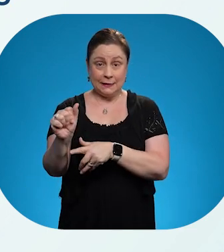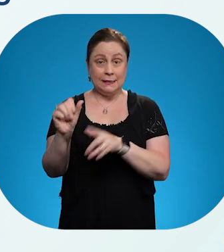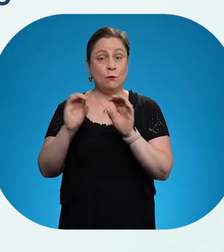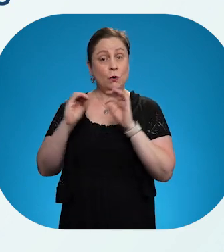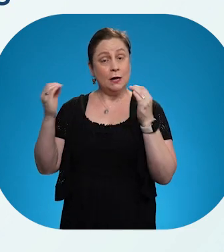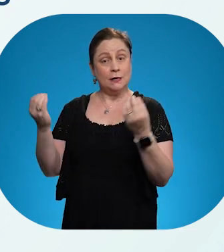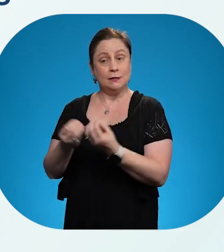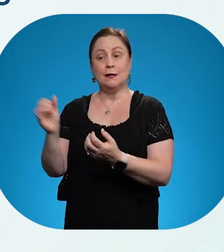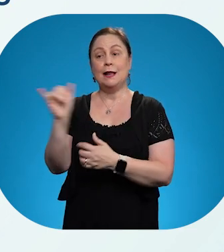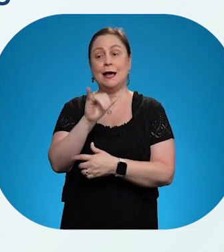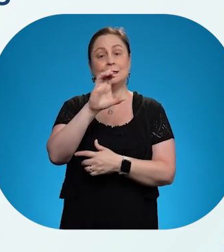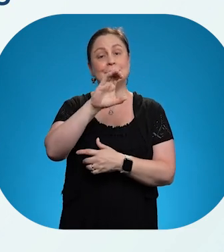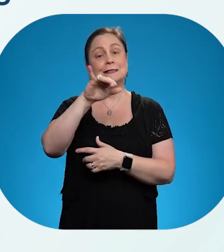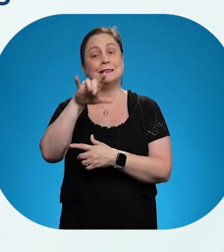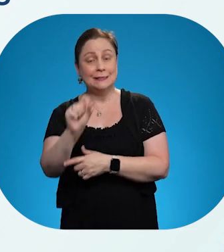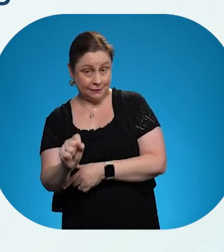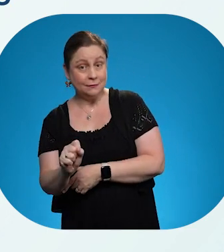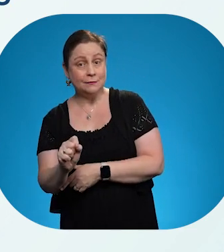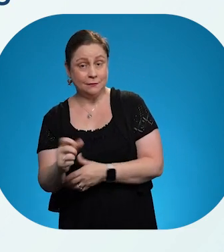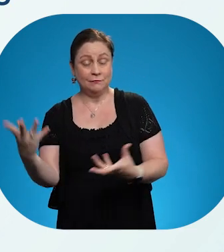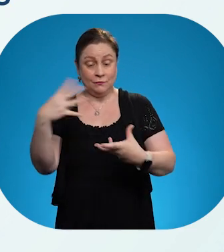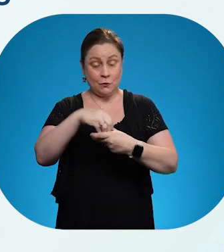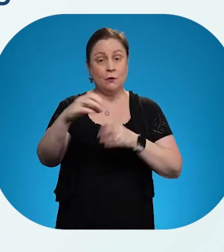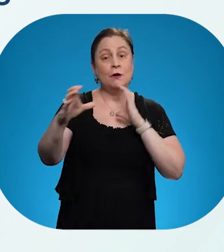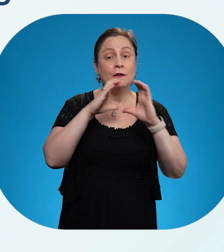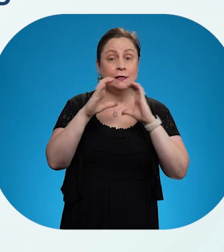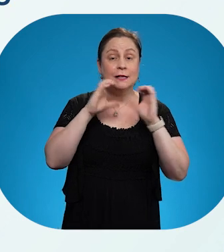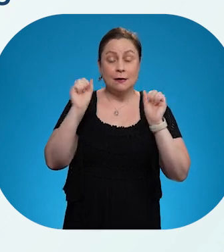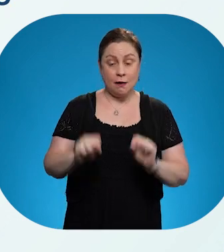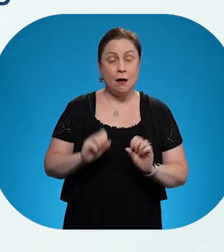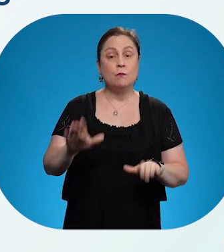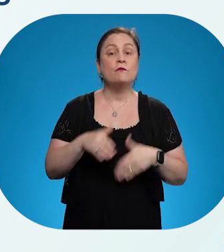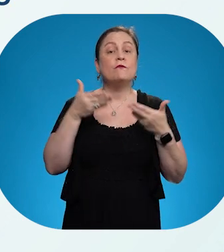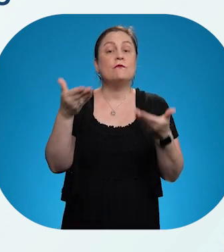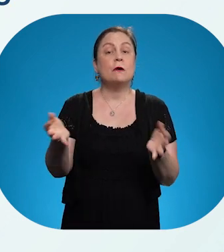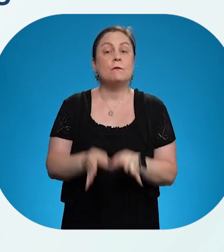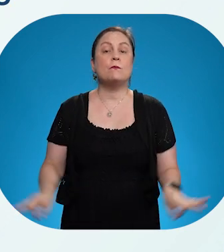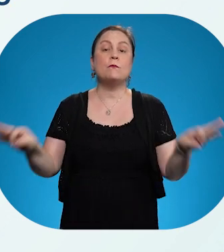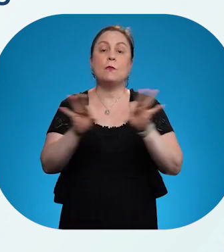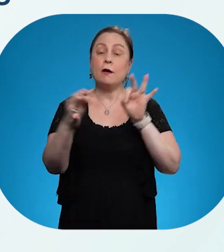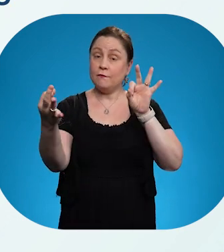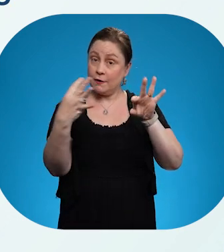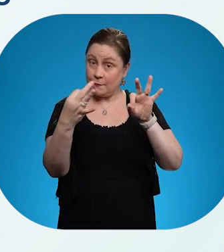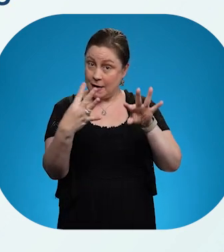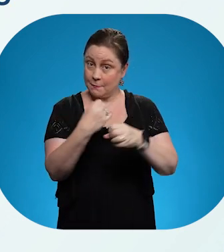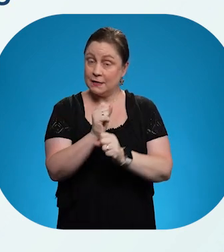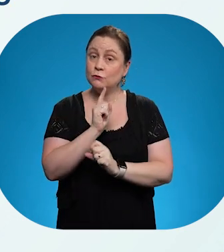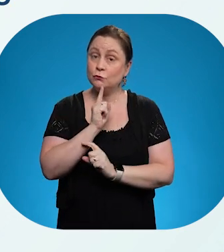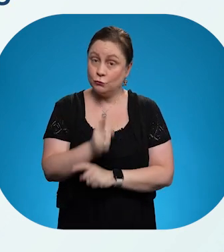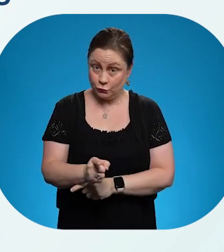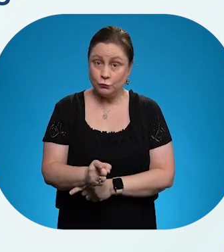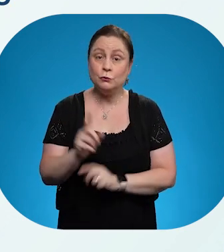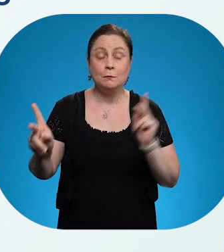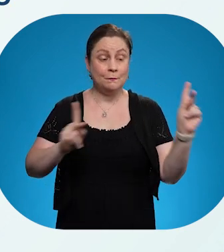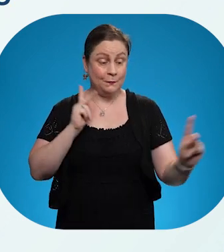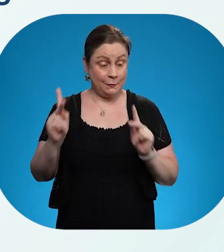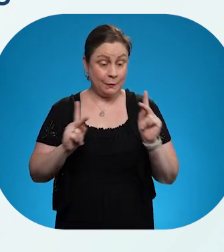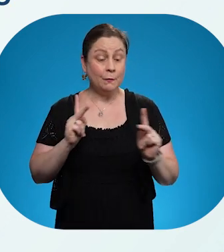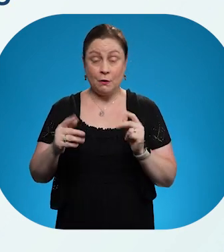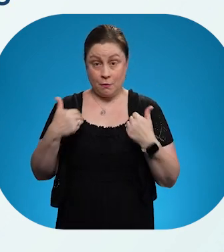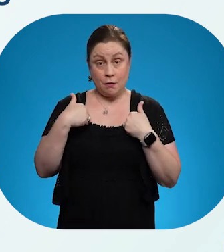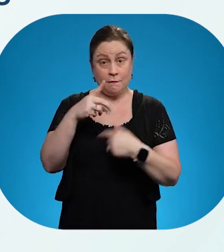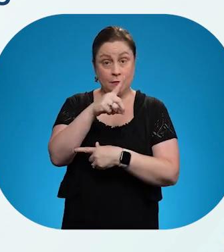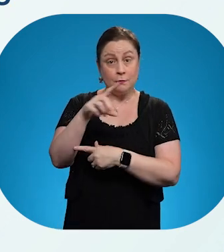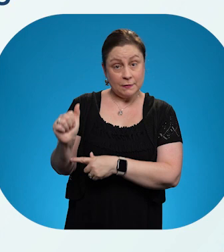disability organizations like CILs to be a part of these conversations so you can provide critical feedback to make sure people